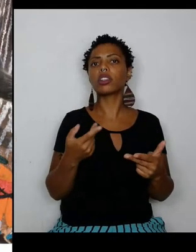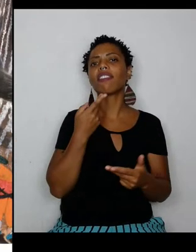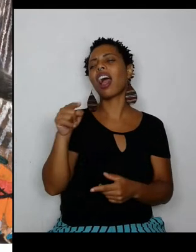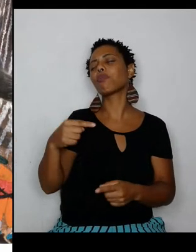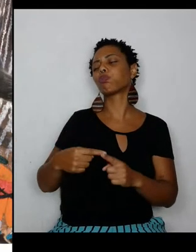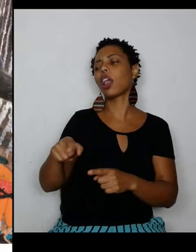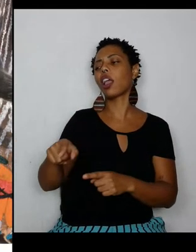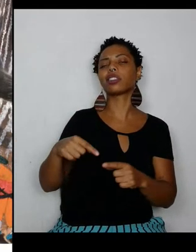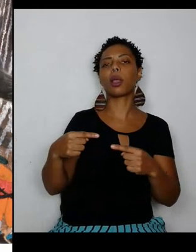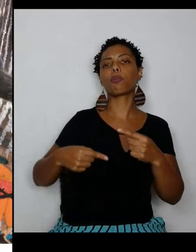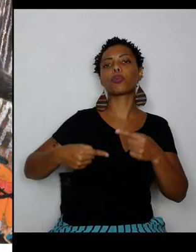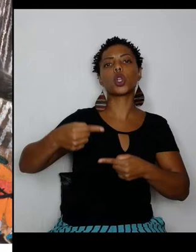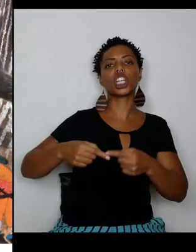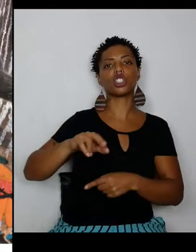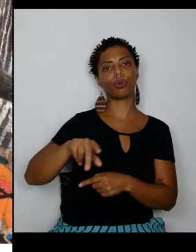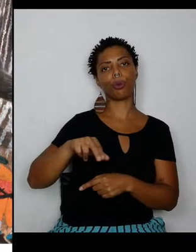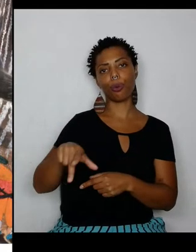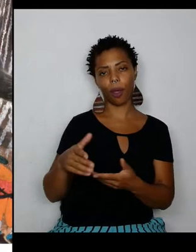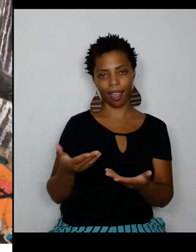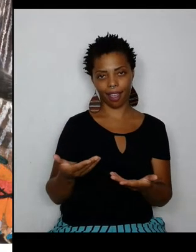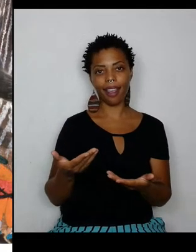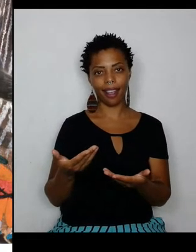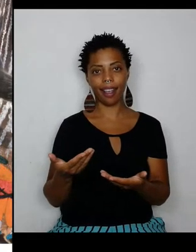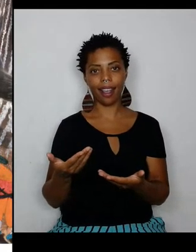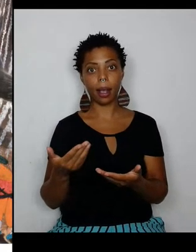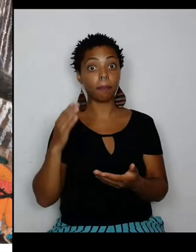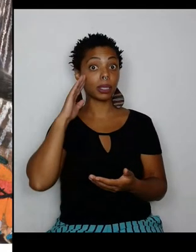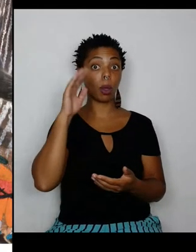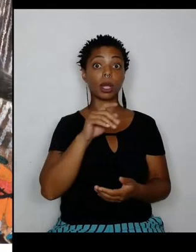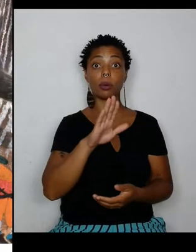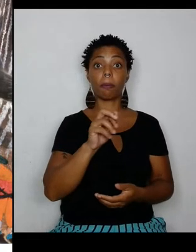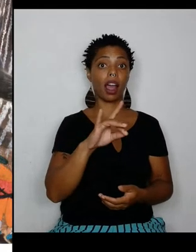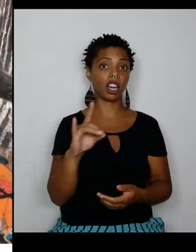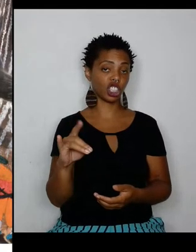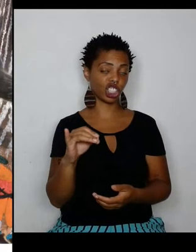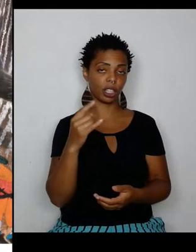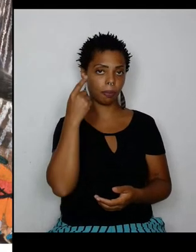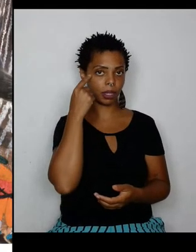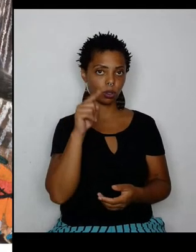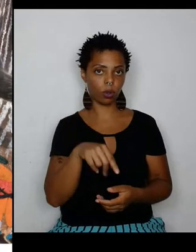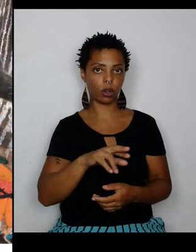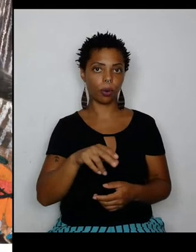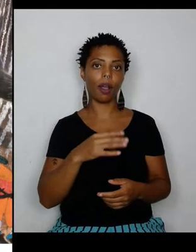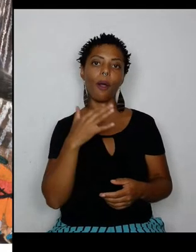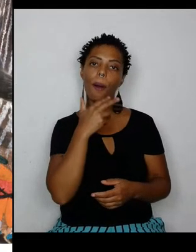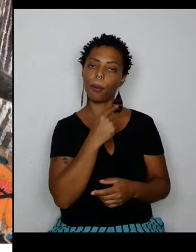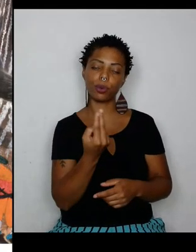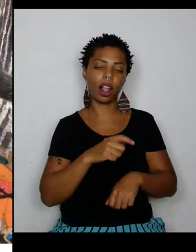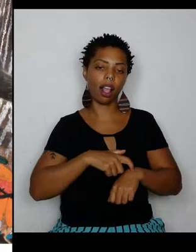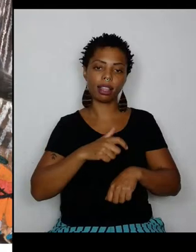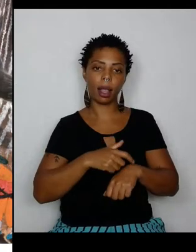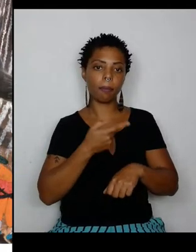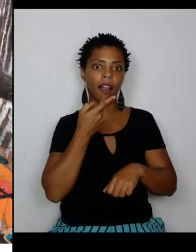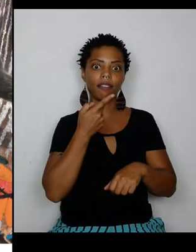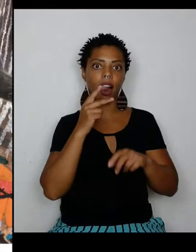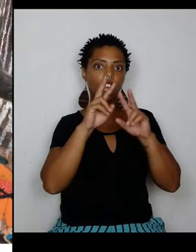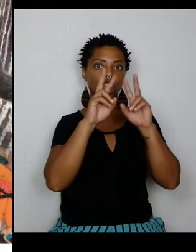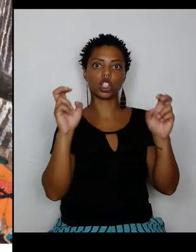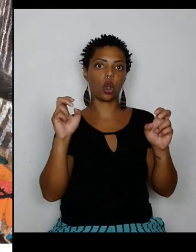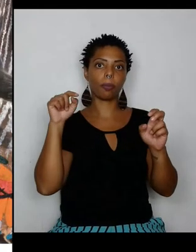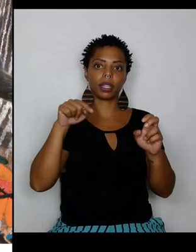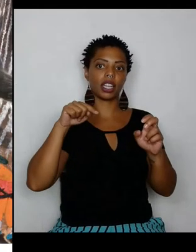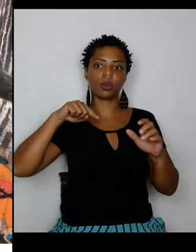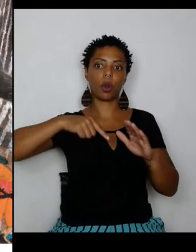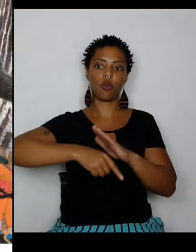do with this non-political take on this type of art especially from bardi this is a